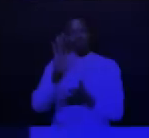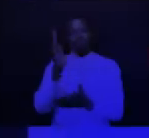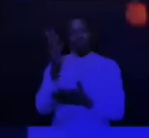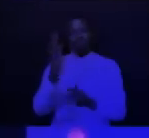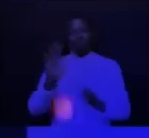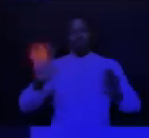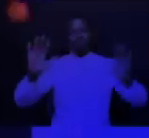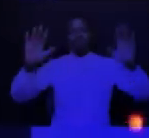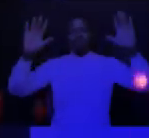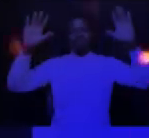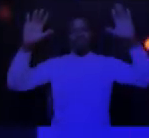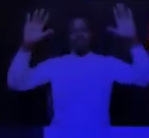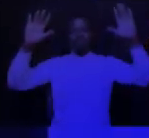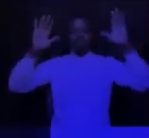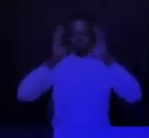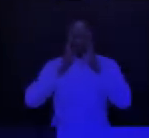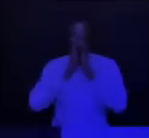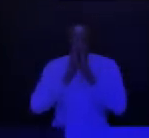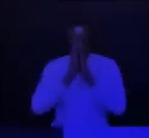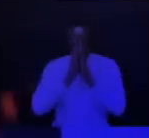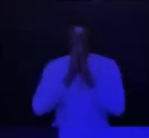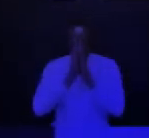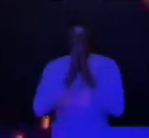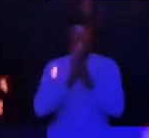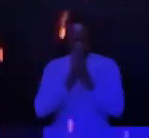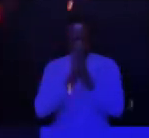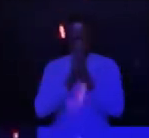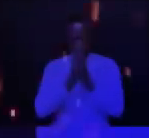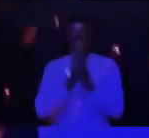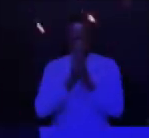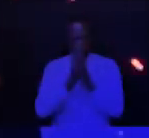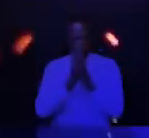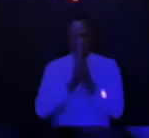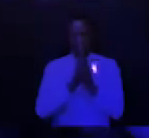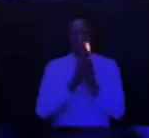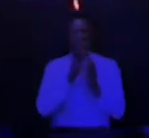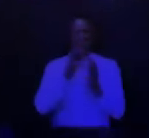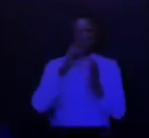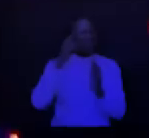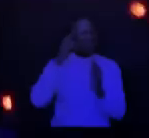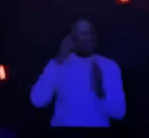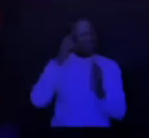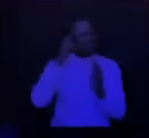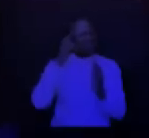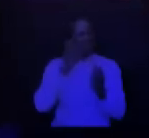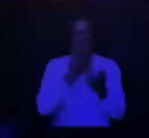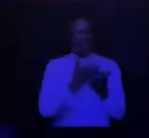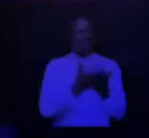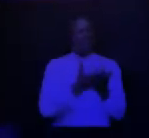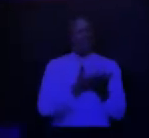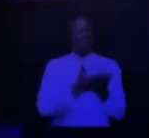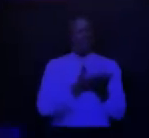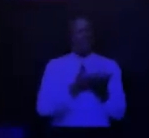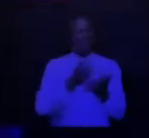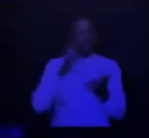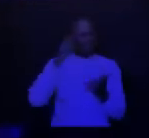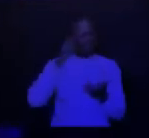and begin to pray. You don't have to be a rich man before you live for the sake of